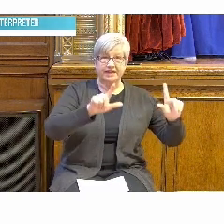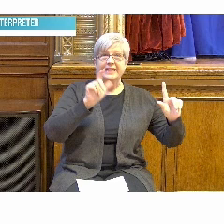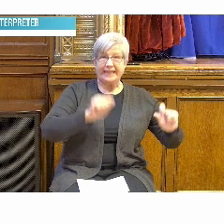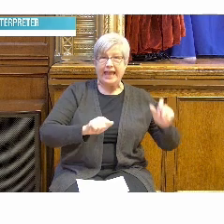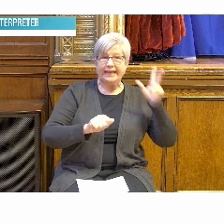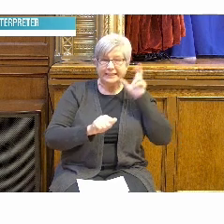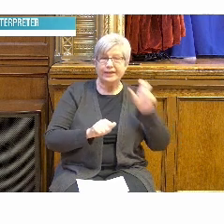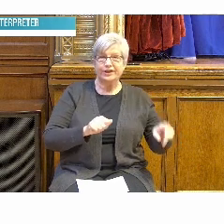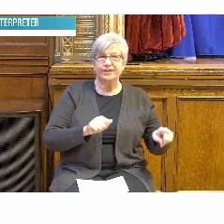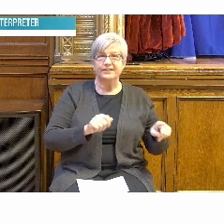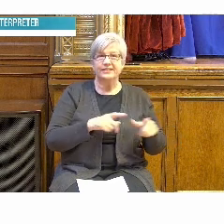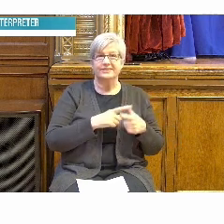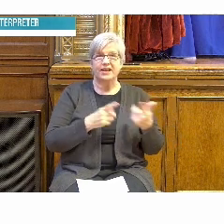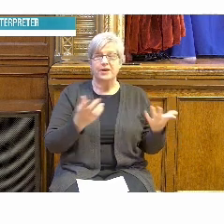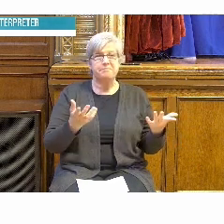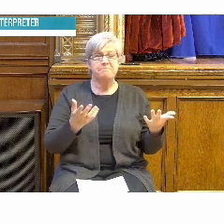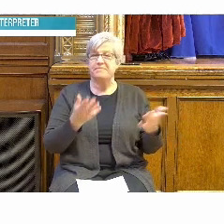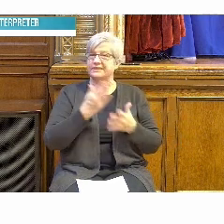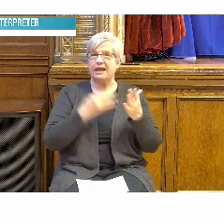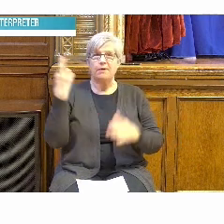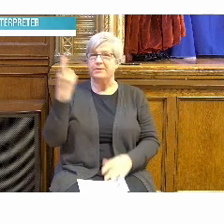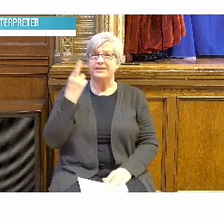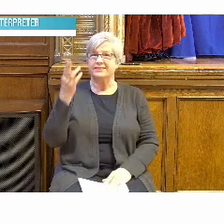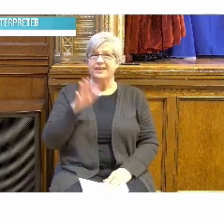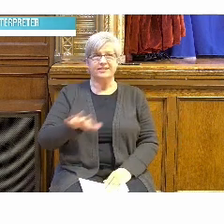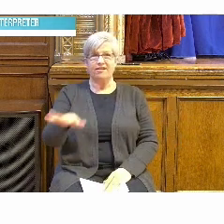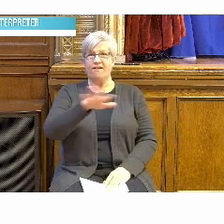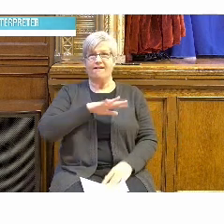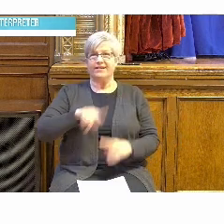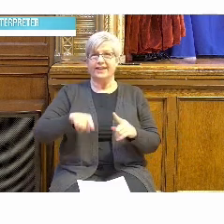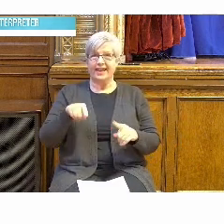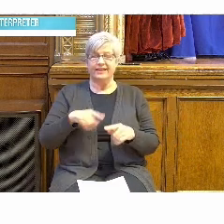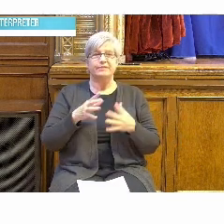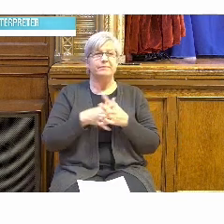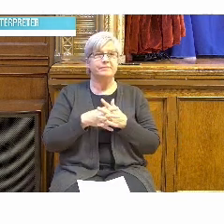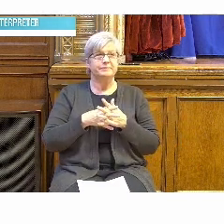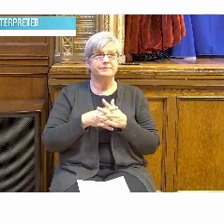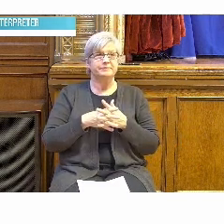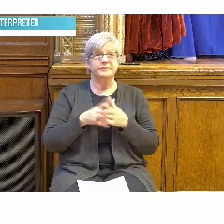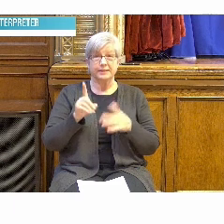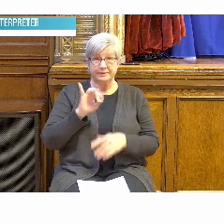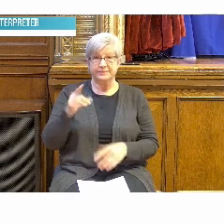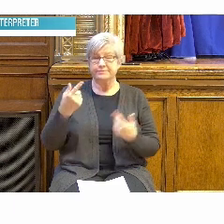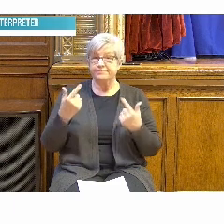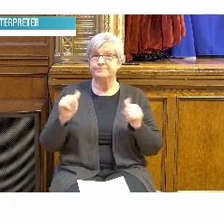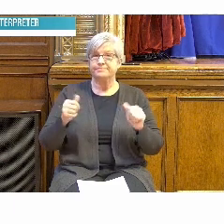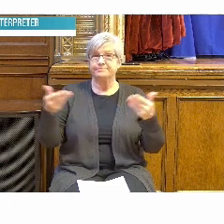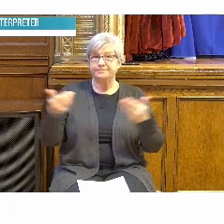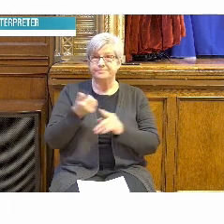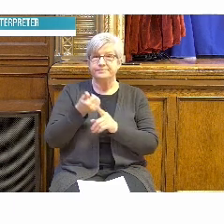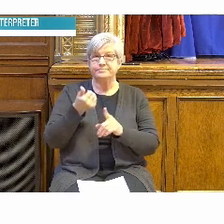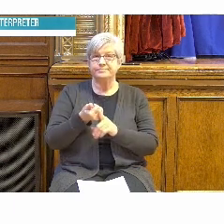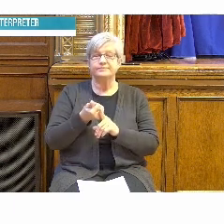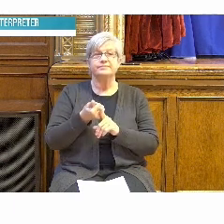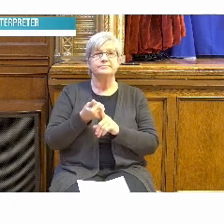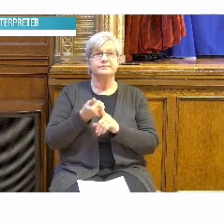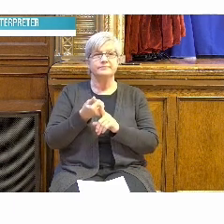commissioners virtually, but you all cannot hear her. But she attempted to introduce